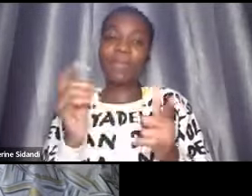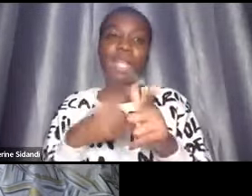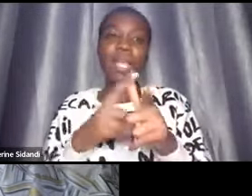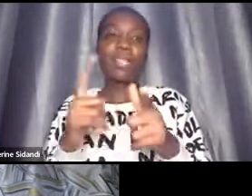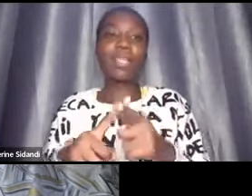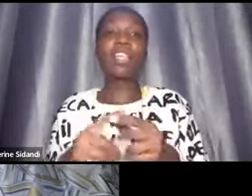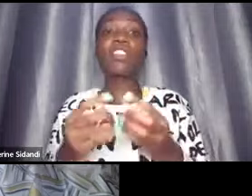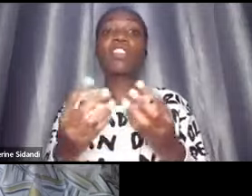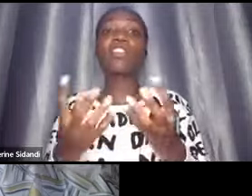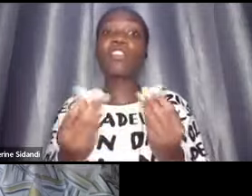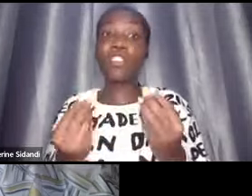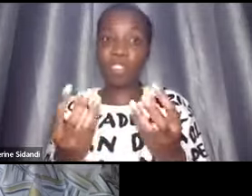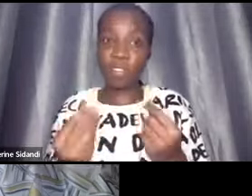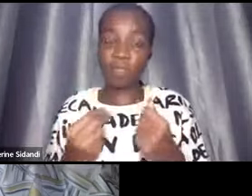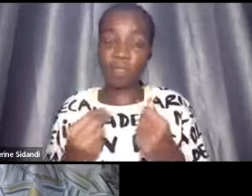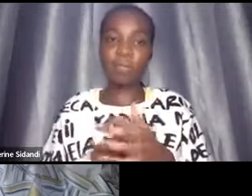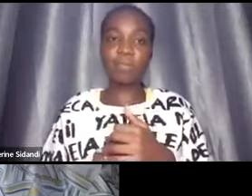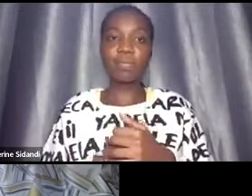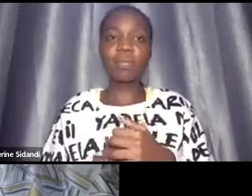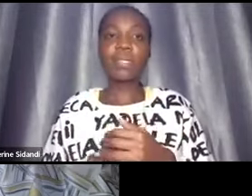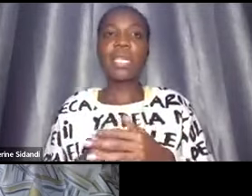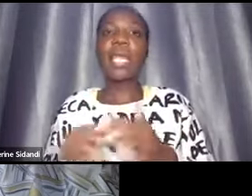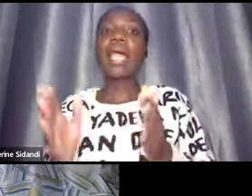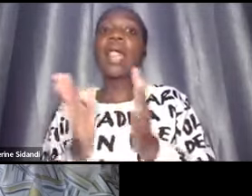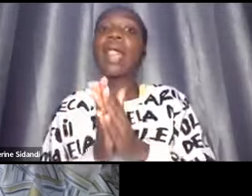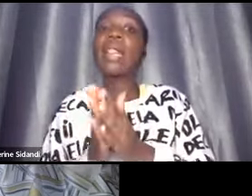husband. And that is far from the